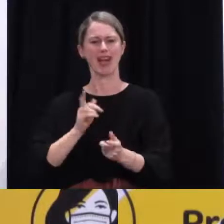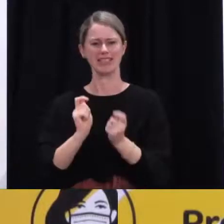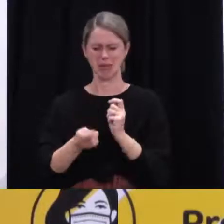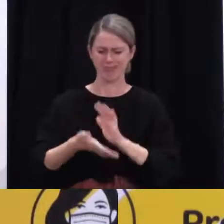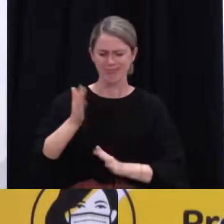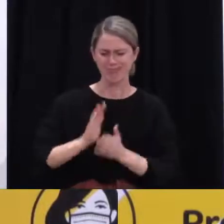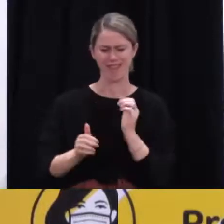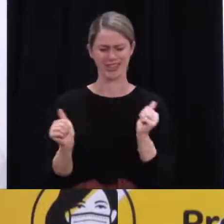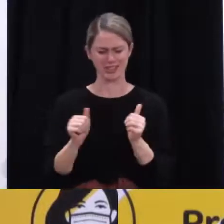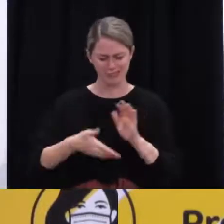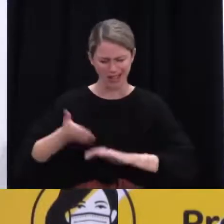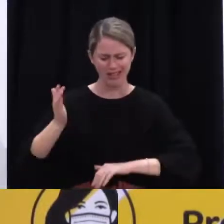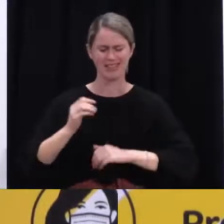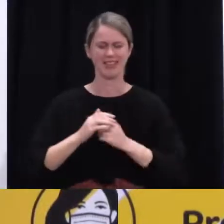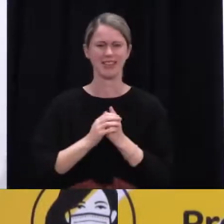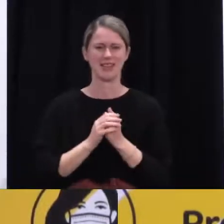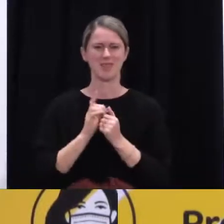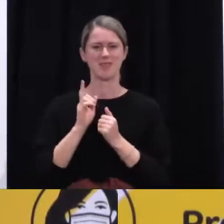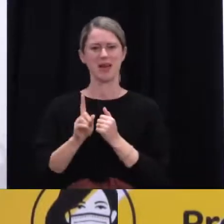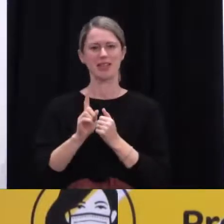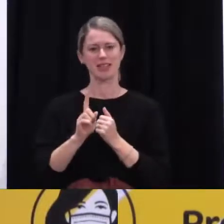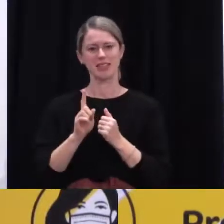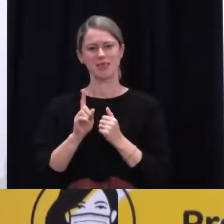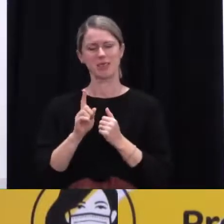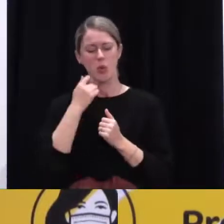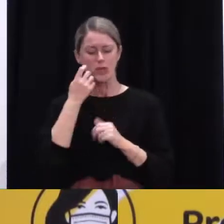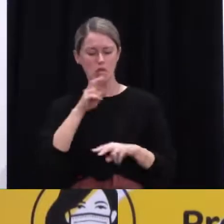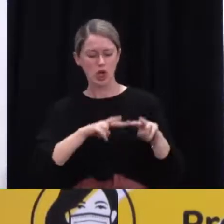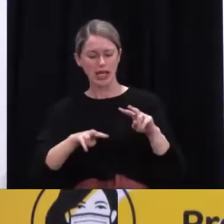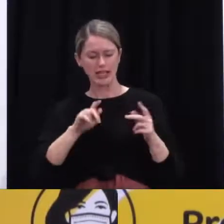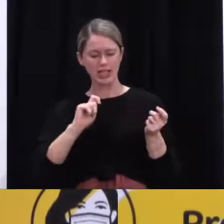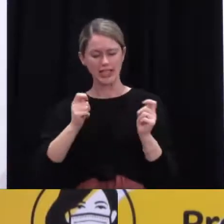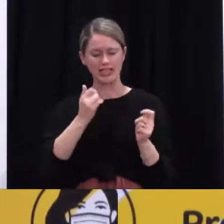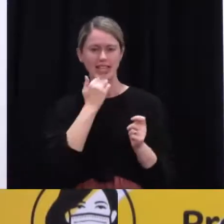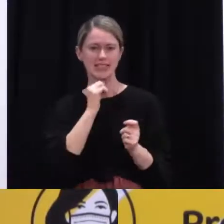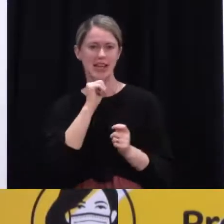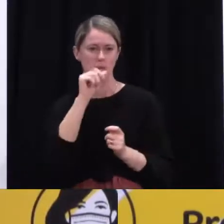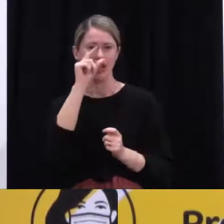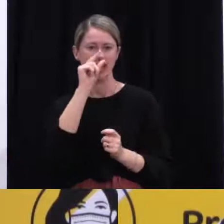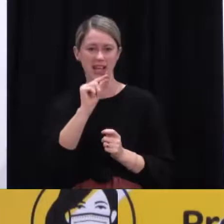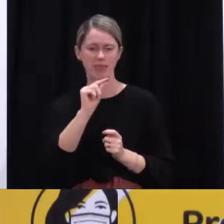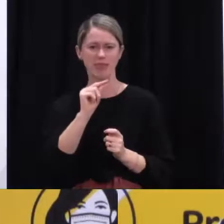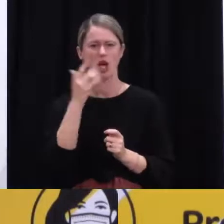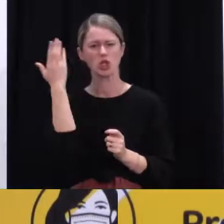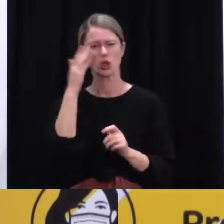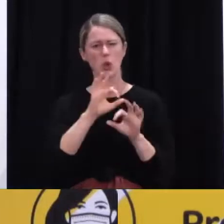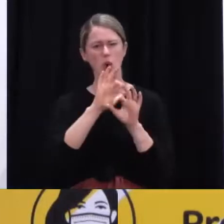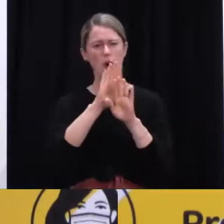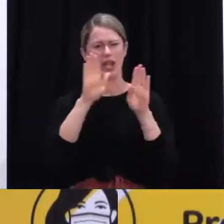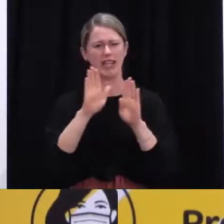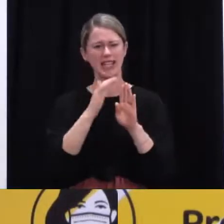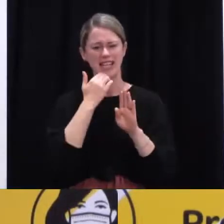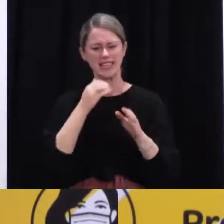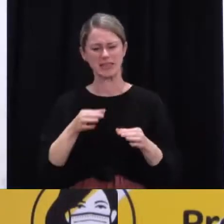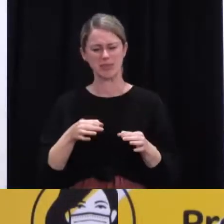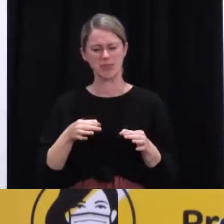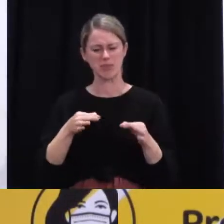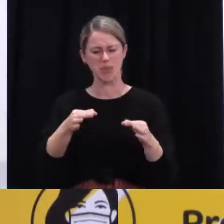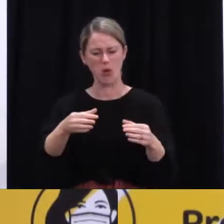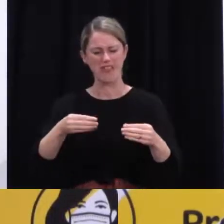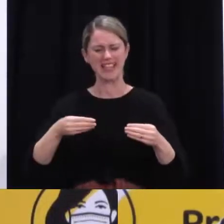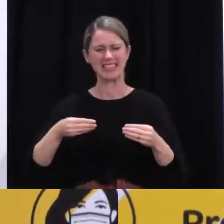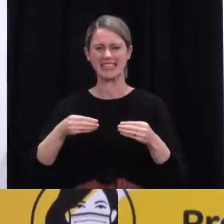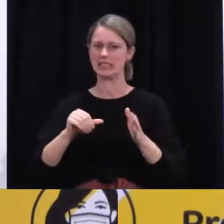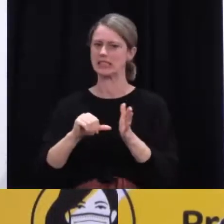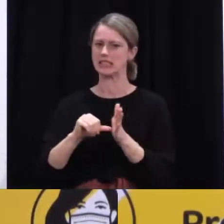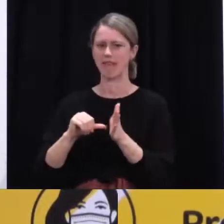exams over and done with. But we are, of course, always looking at shifting dates where we can. Moving school holiday dates is incredibly challenging, and it's